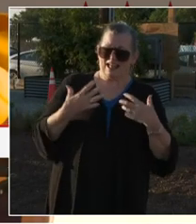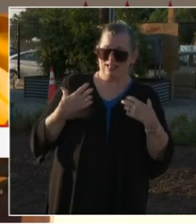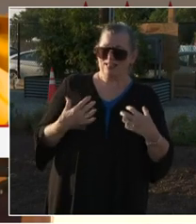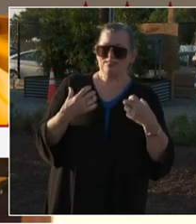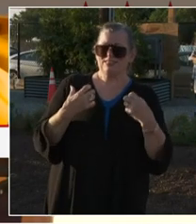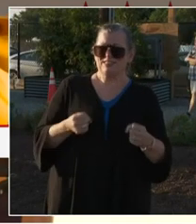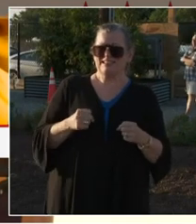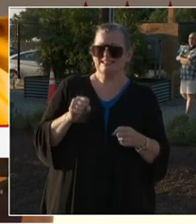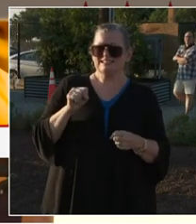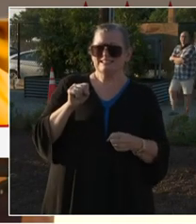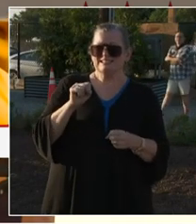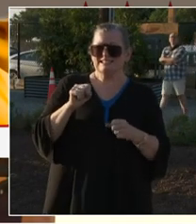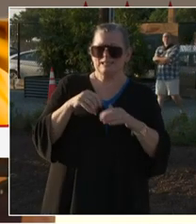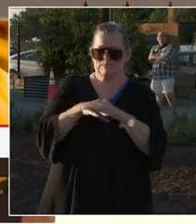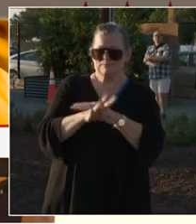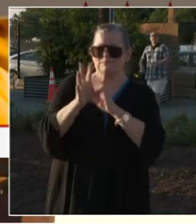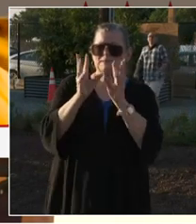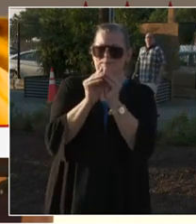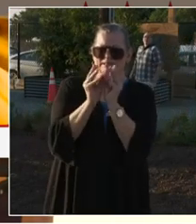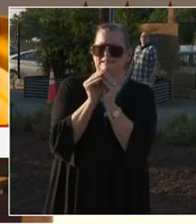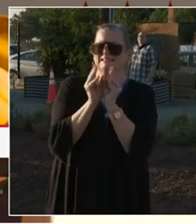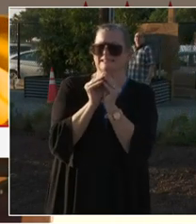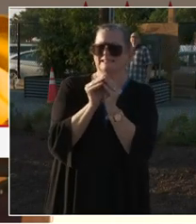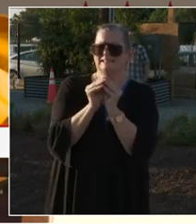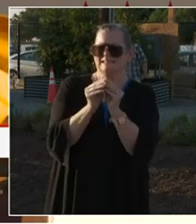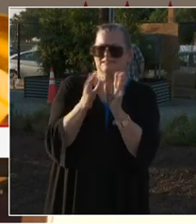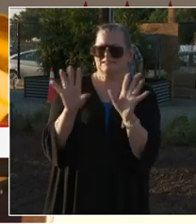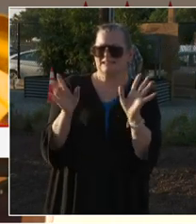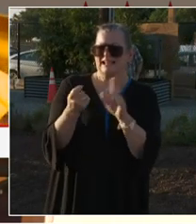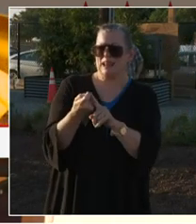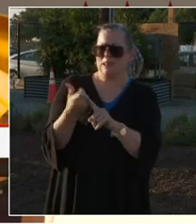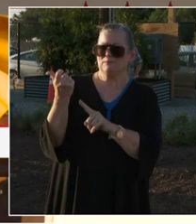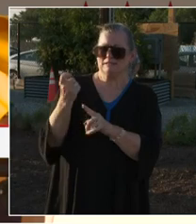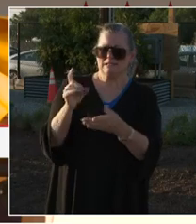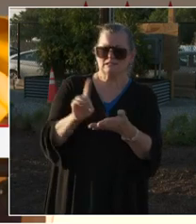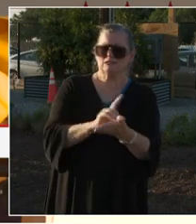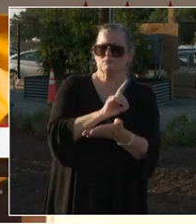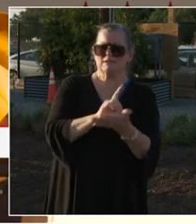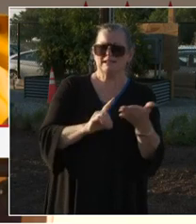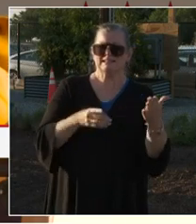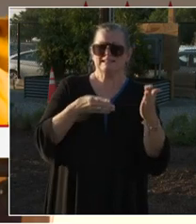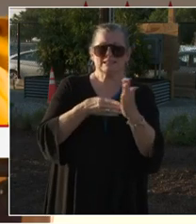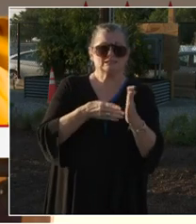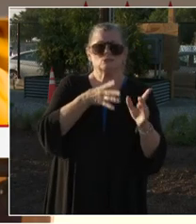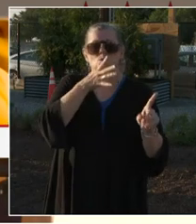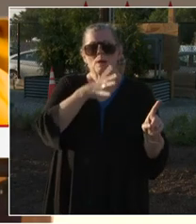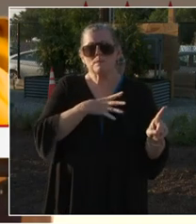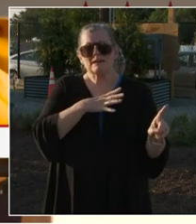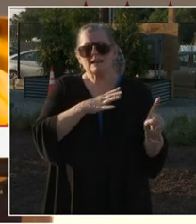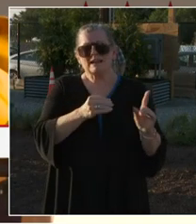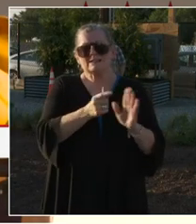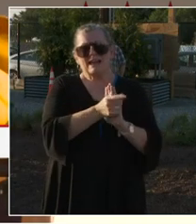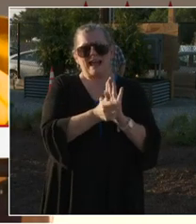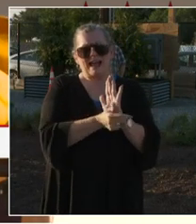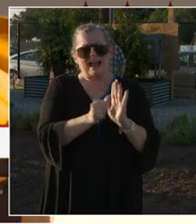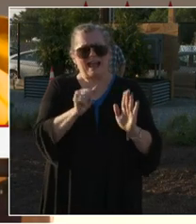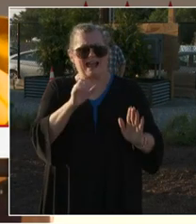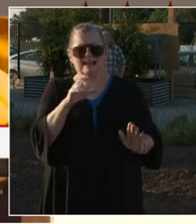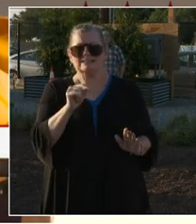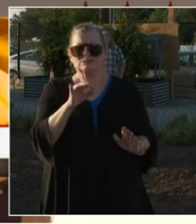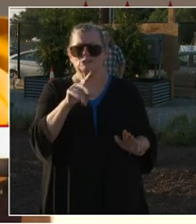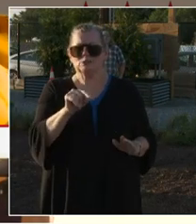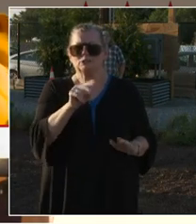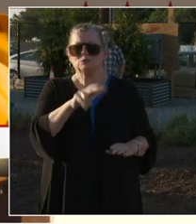testimony such as for the Elimination of Discrimination Against Women's Act of 2022, as well as hosting wage